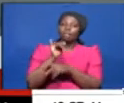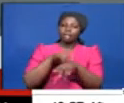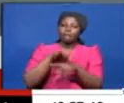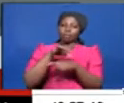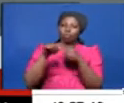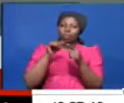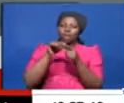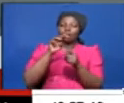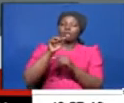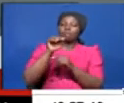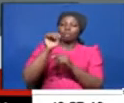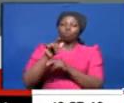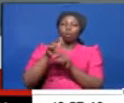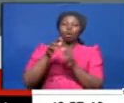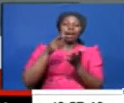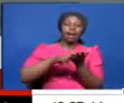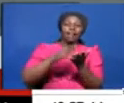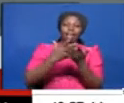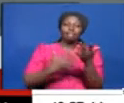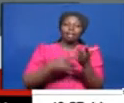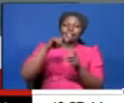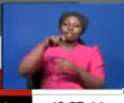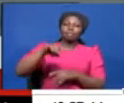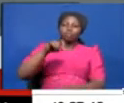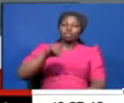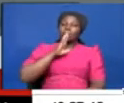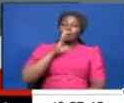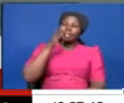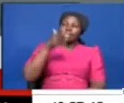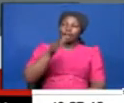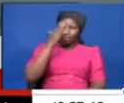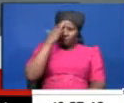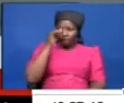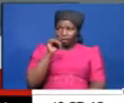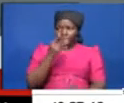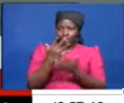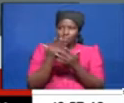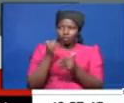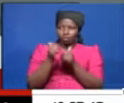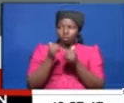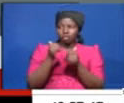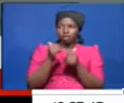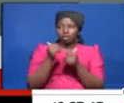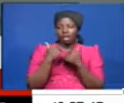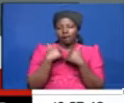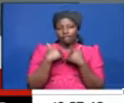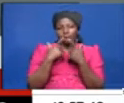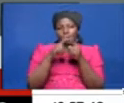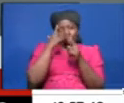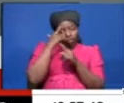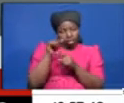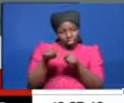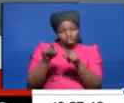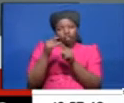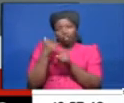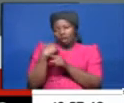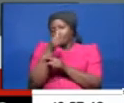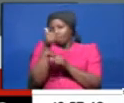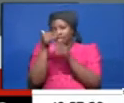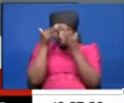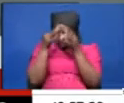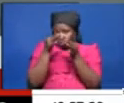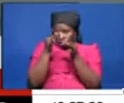supposed to be there, because that is what was gotten to. But now for there to be another decision that is just about